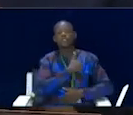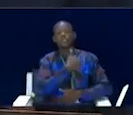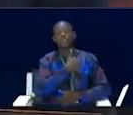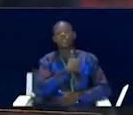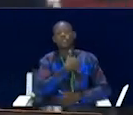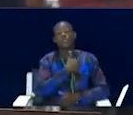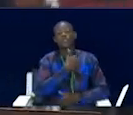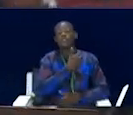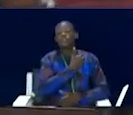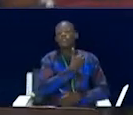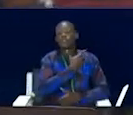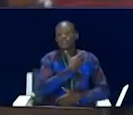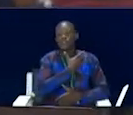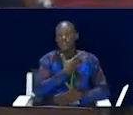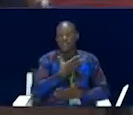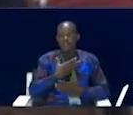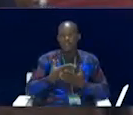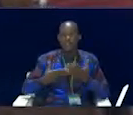Something